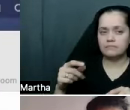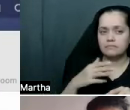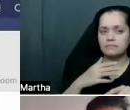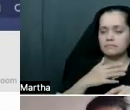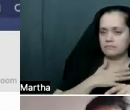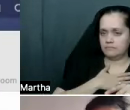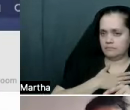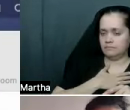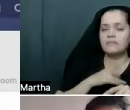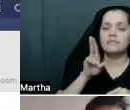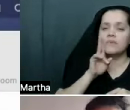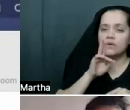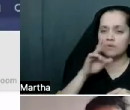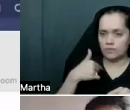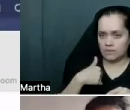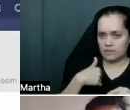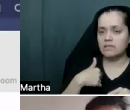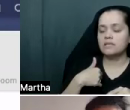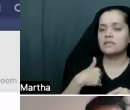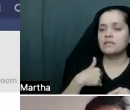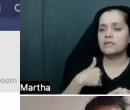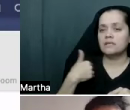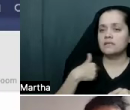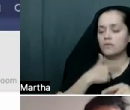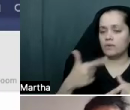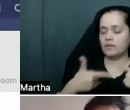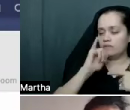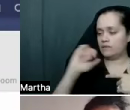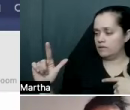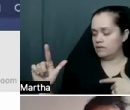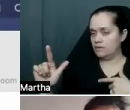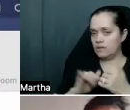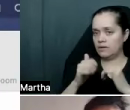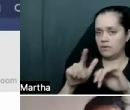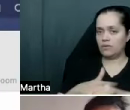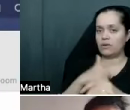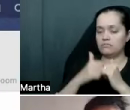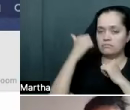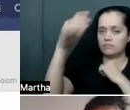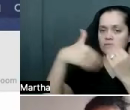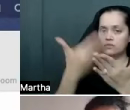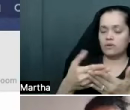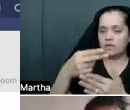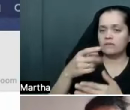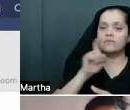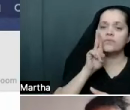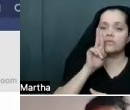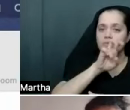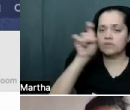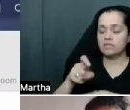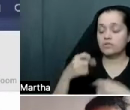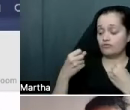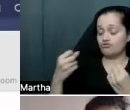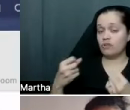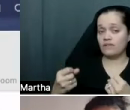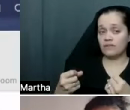So I had Houston and I said, we live in Illinois. How long would it take us to get to Houston, Texas? So if we're driving in a car, it would